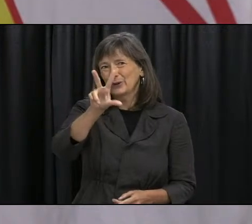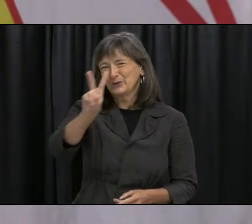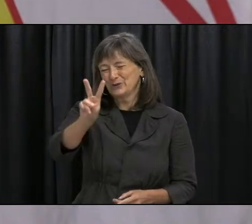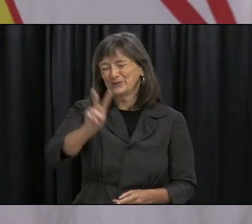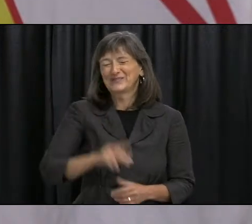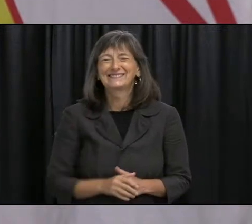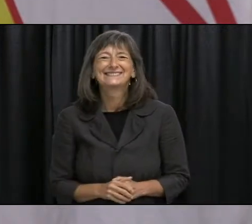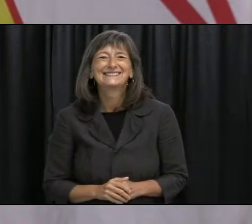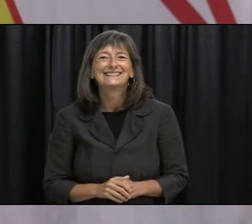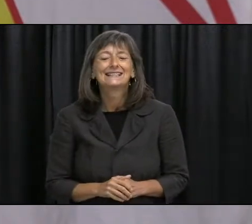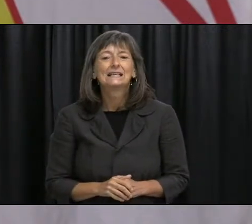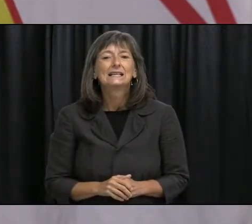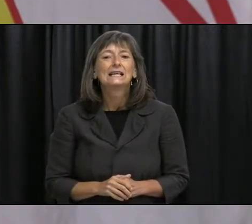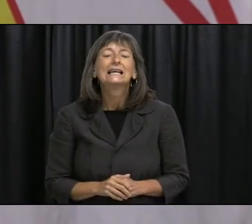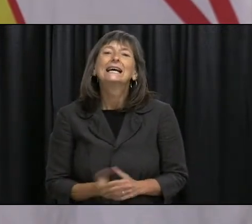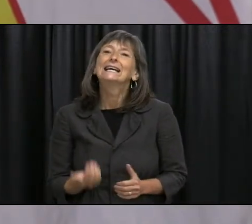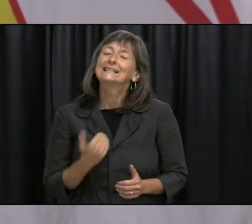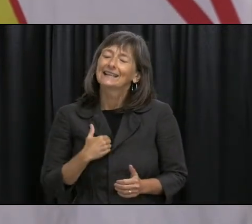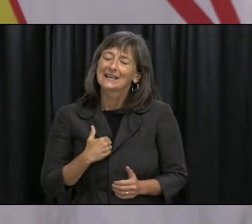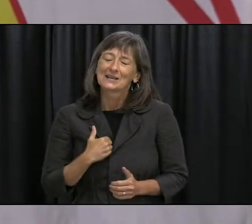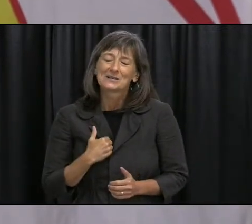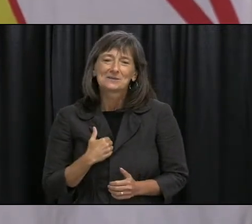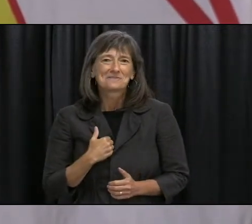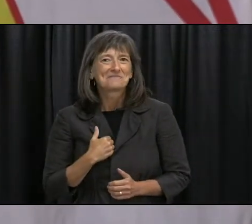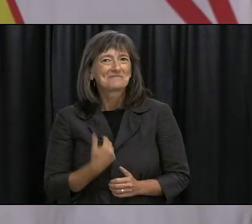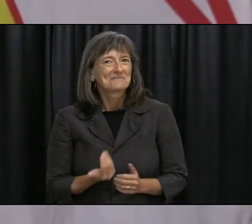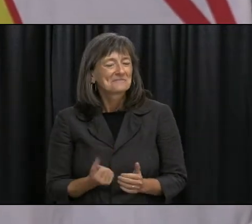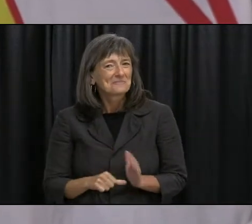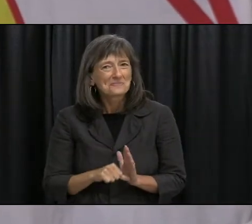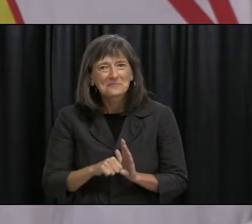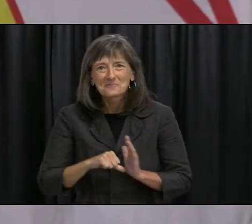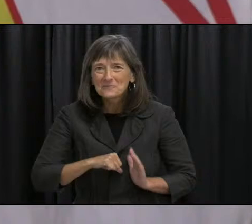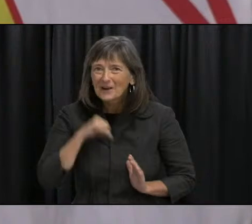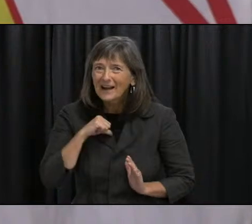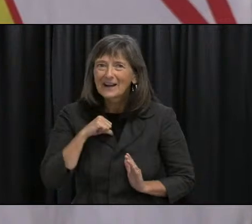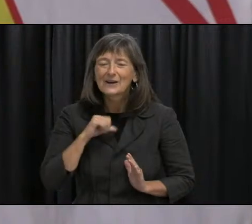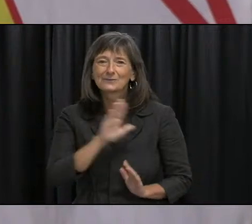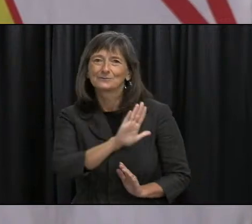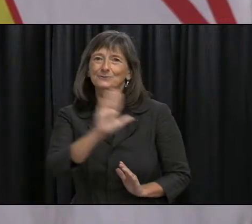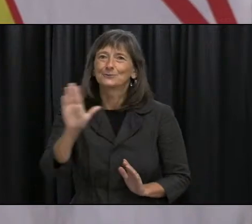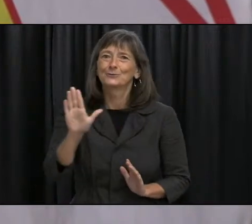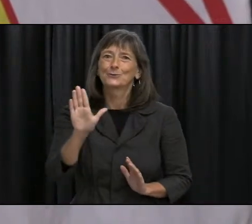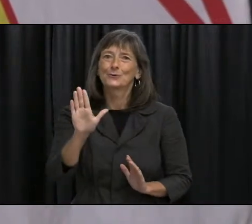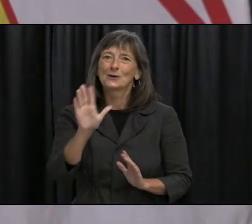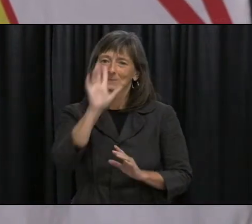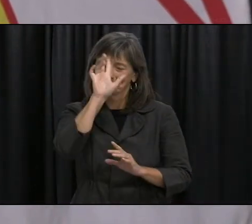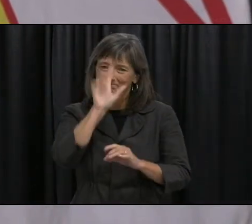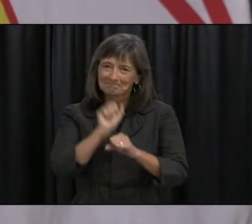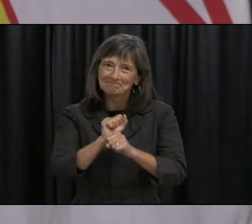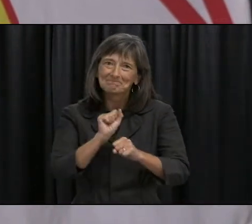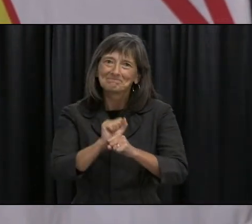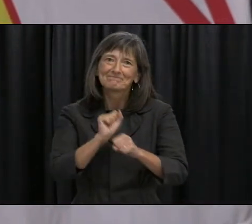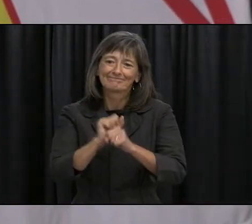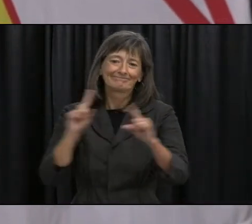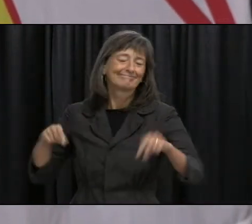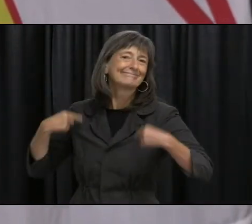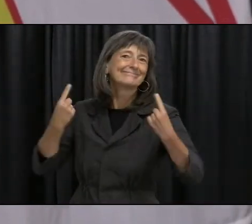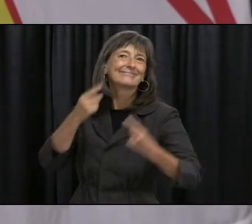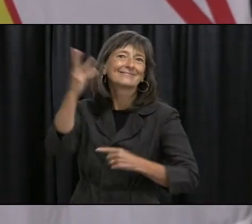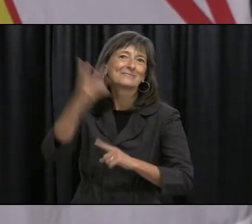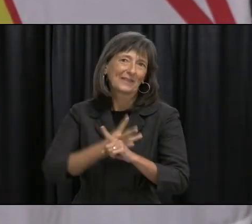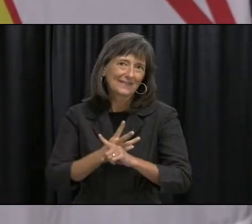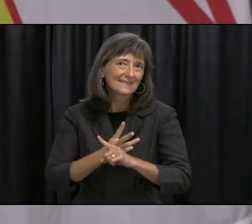I would like to express once again how very proud I am of the incredible dedication and resolve Newfoundlanders and Labradorians have shown over the past 6